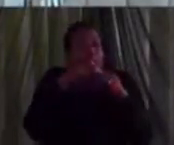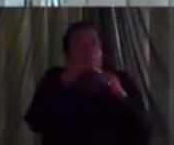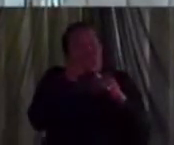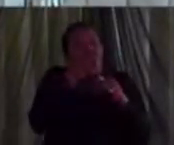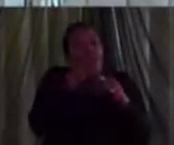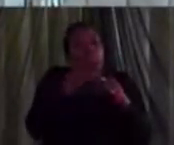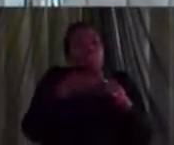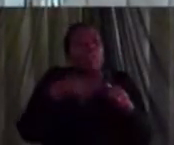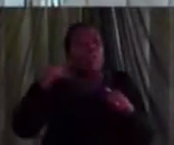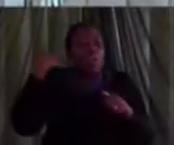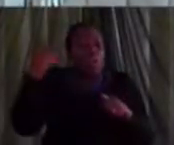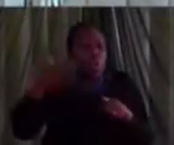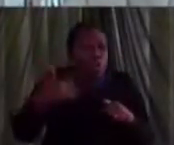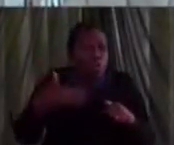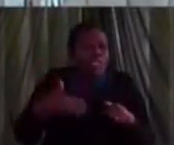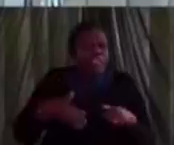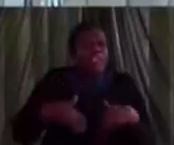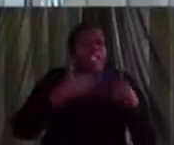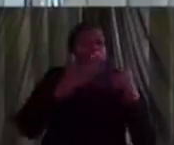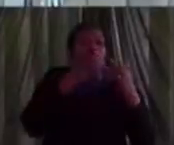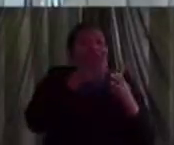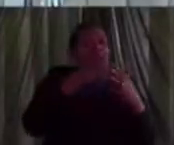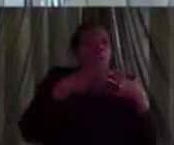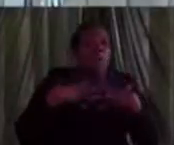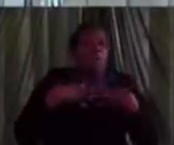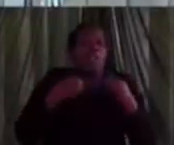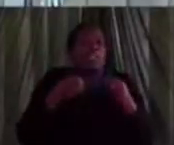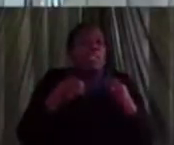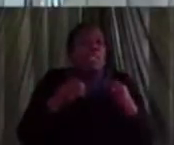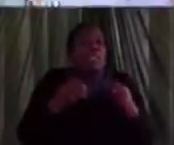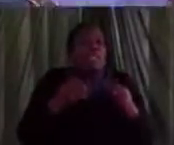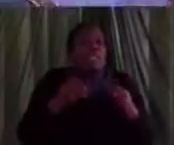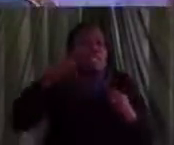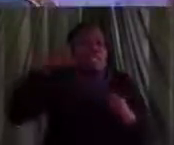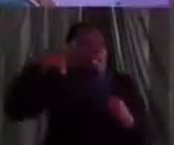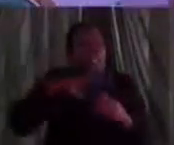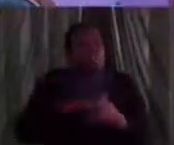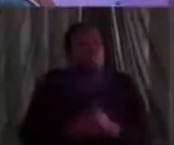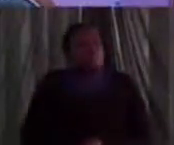declarations, and even at the time of filing your application? The